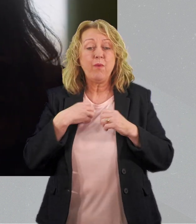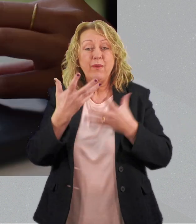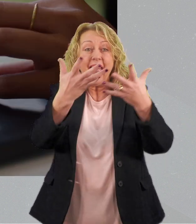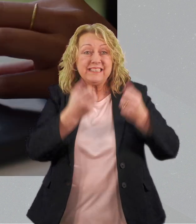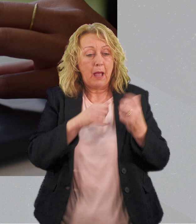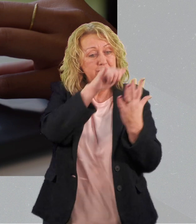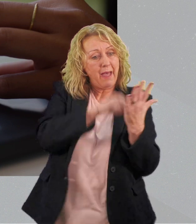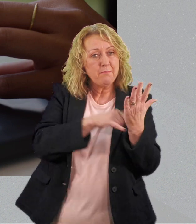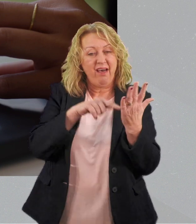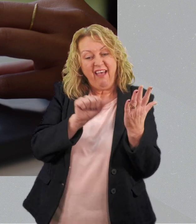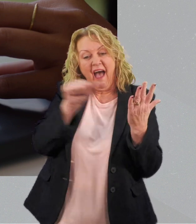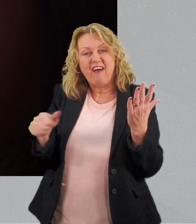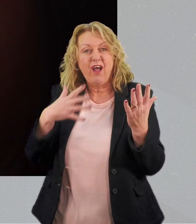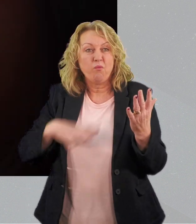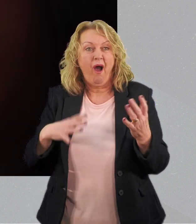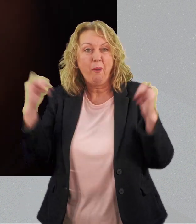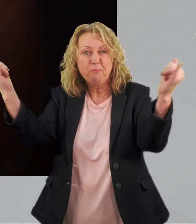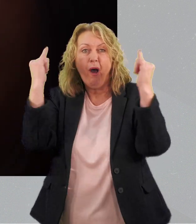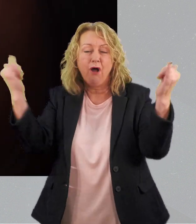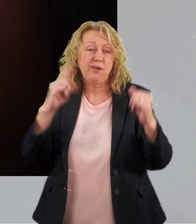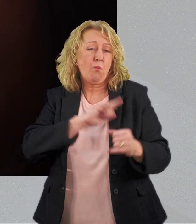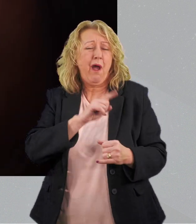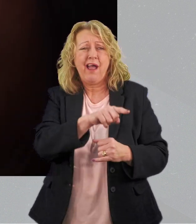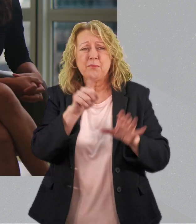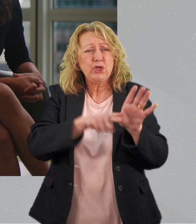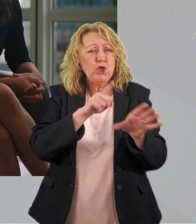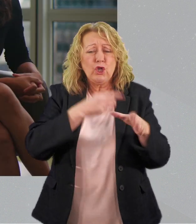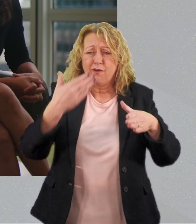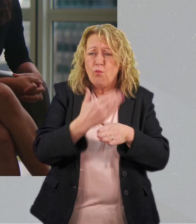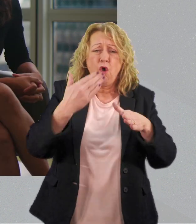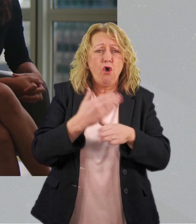paper. It's years of work. It's a real achievement and an